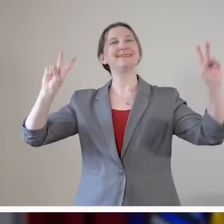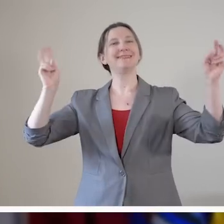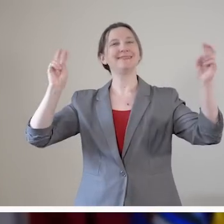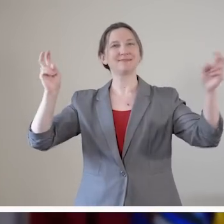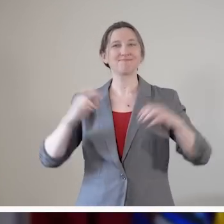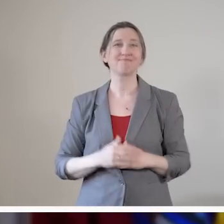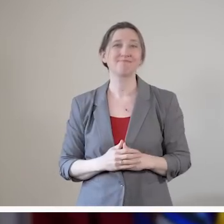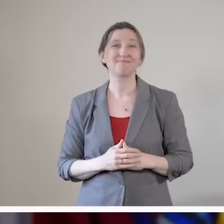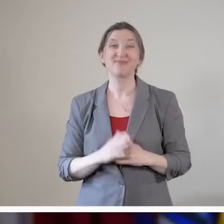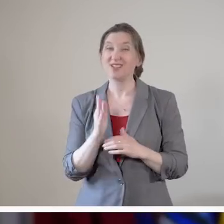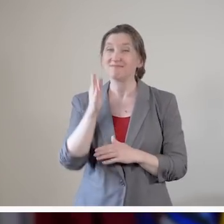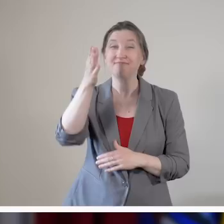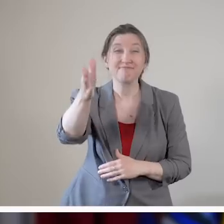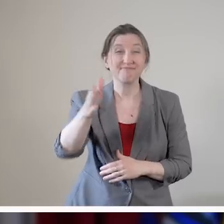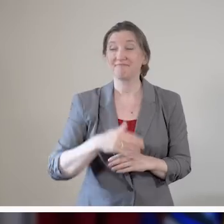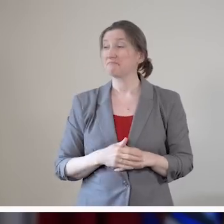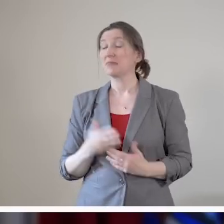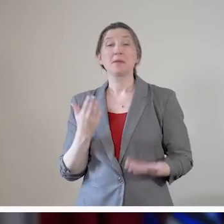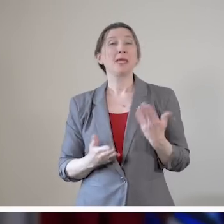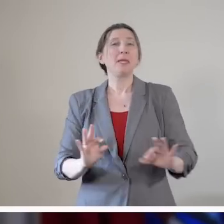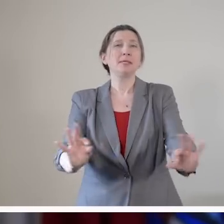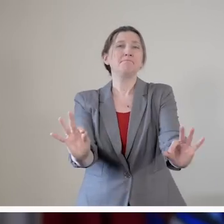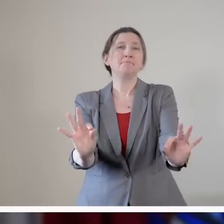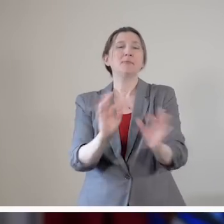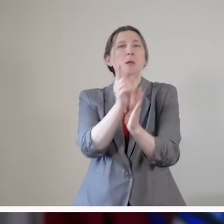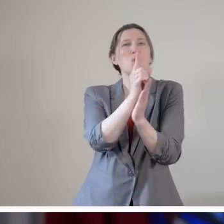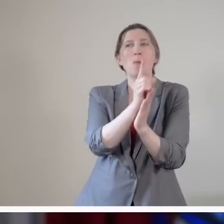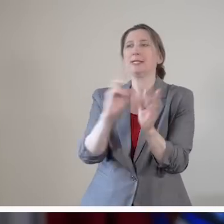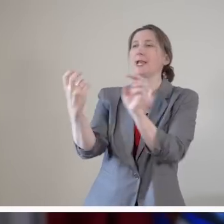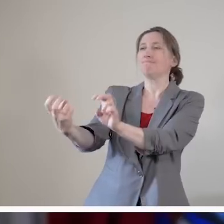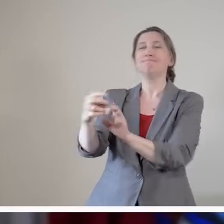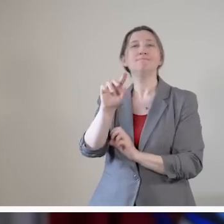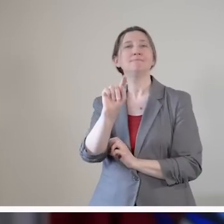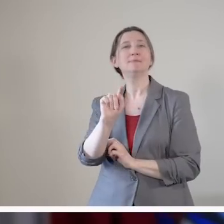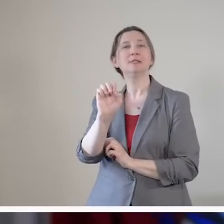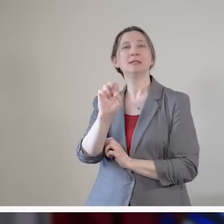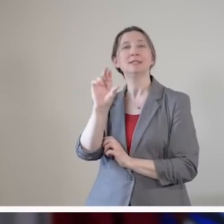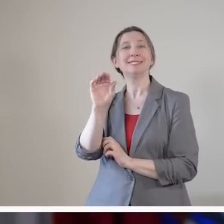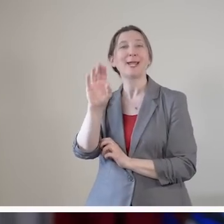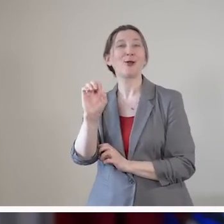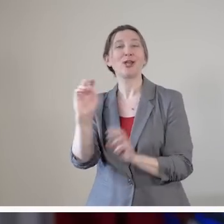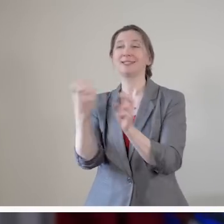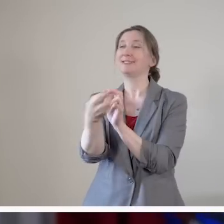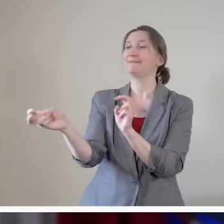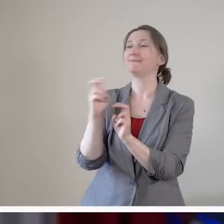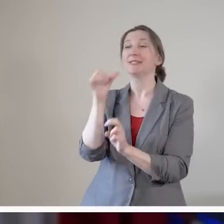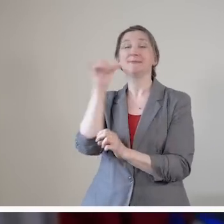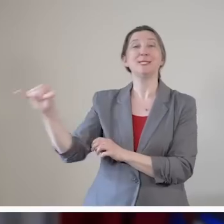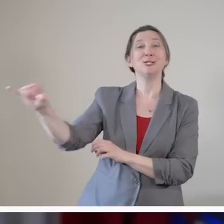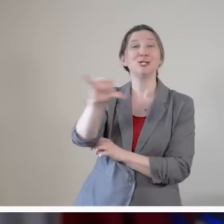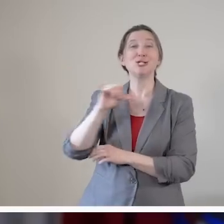next time I find myself in a little moment, like sharing a pitcher of beer on the terrace with my friends after the quarantine is lifted,